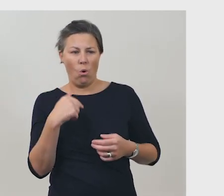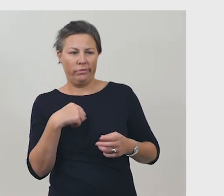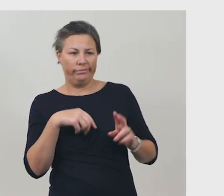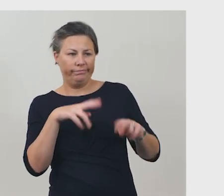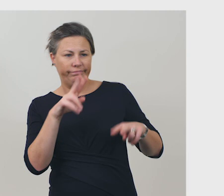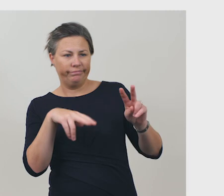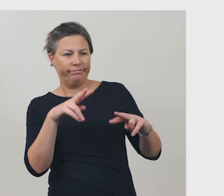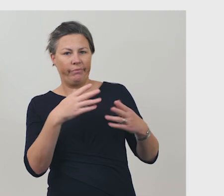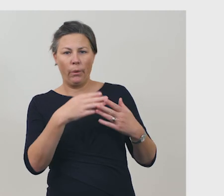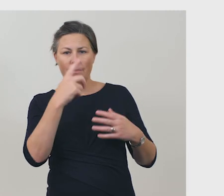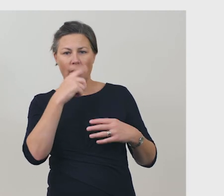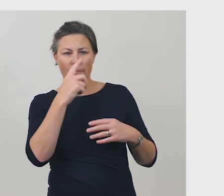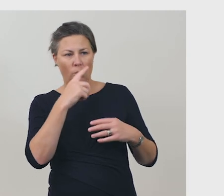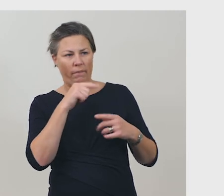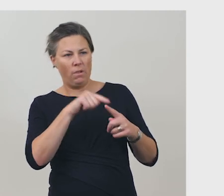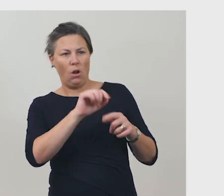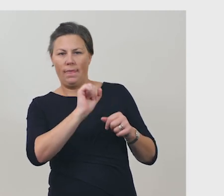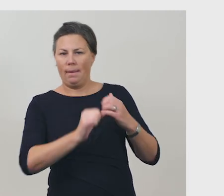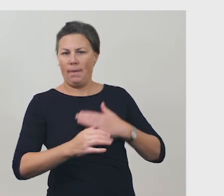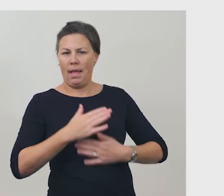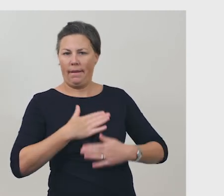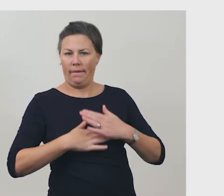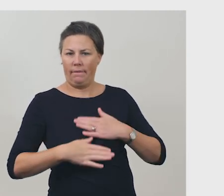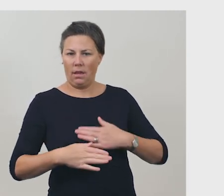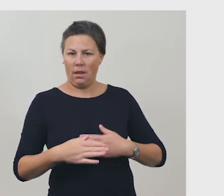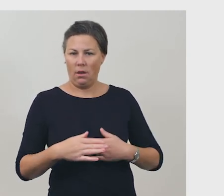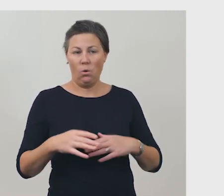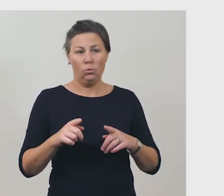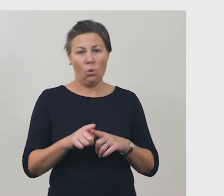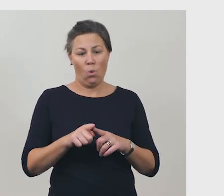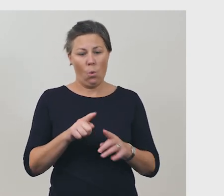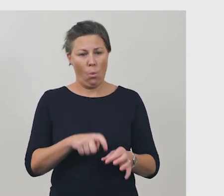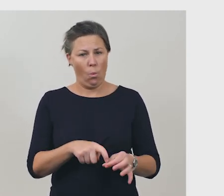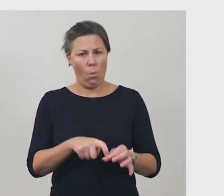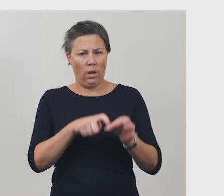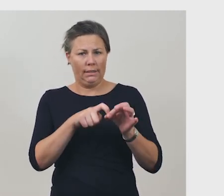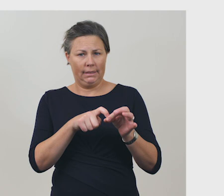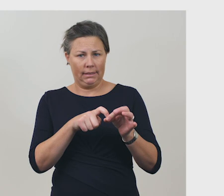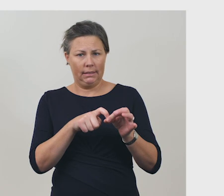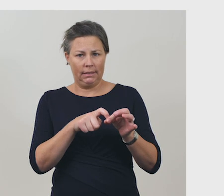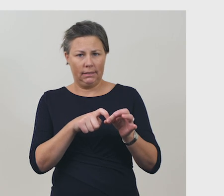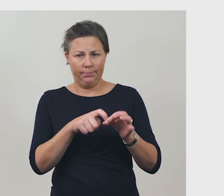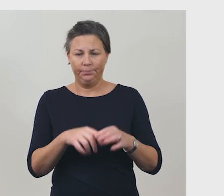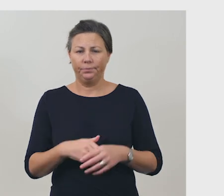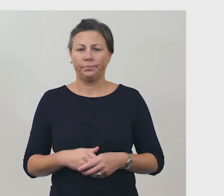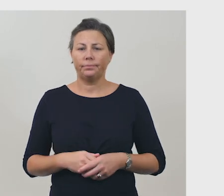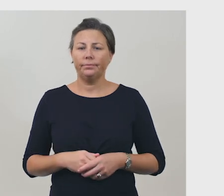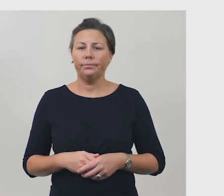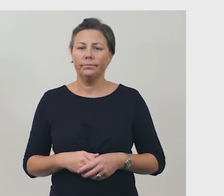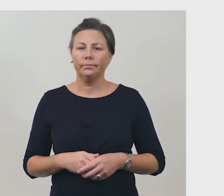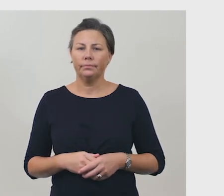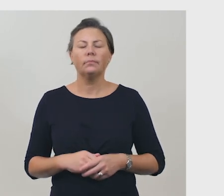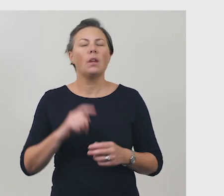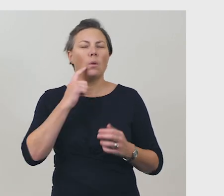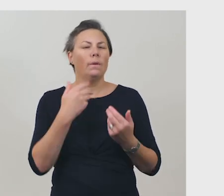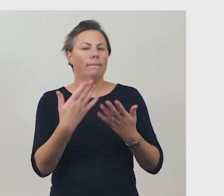as their behaviour, and to assess the quality of objects, such as literary works. Let's look at some examples to make sure we